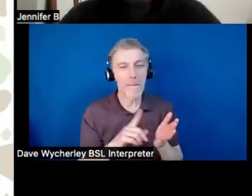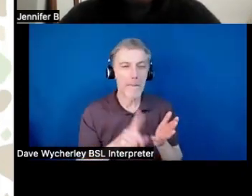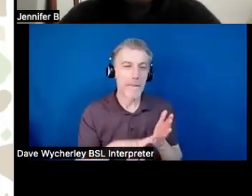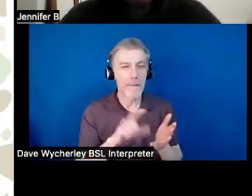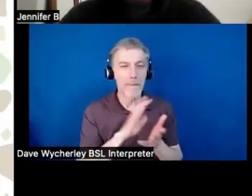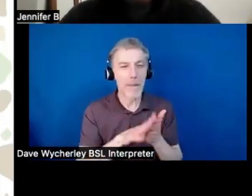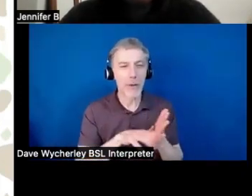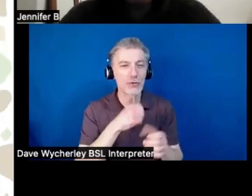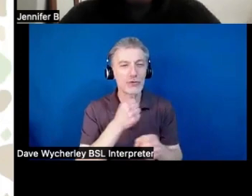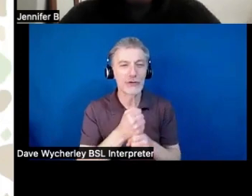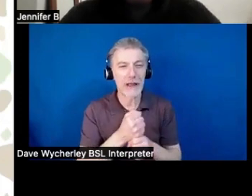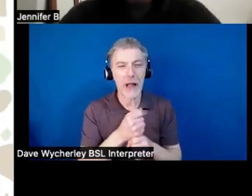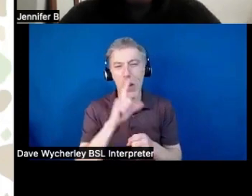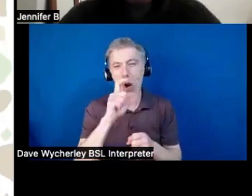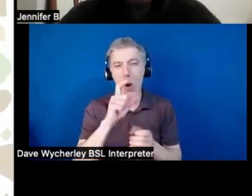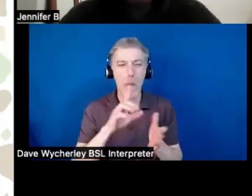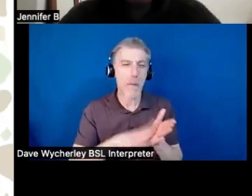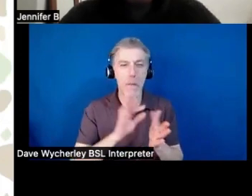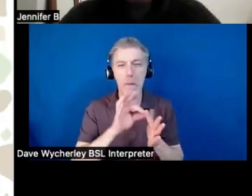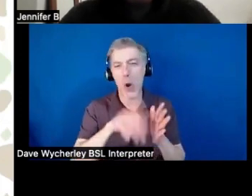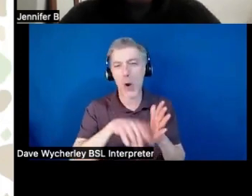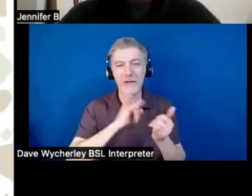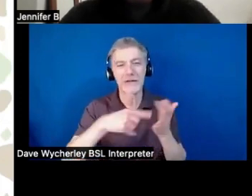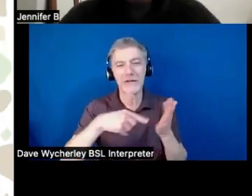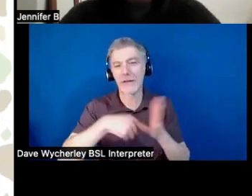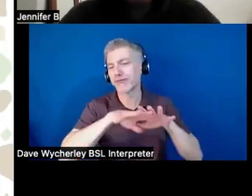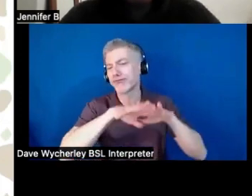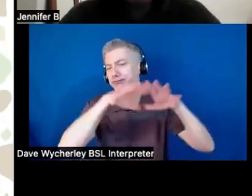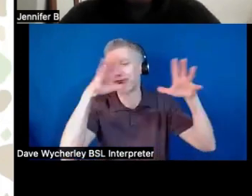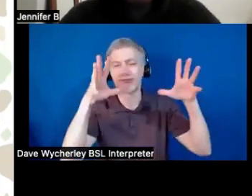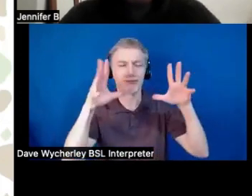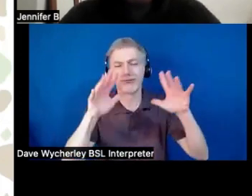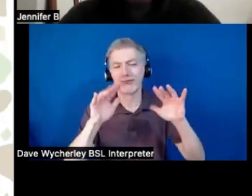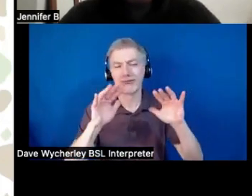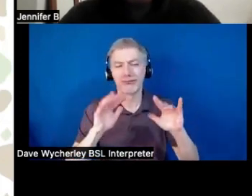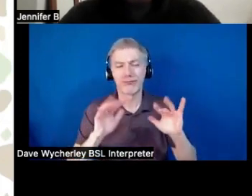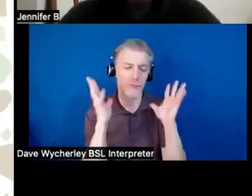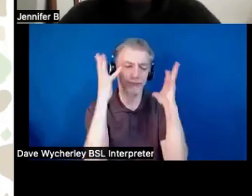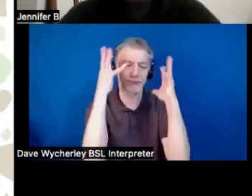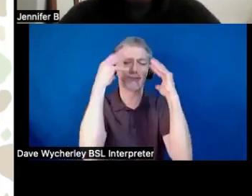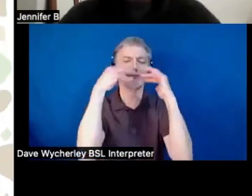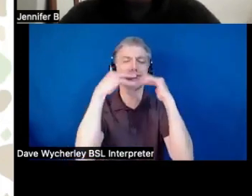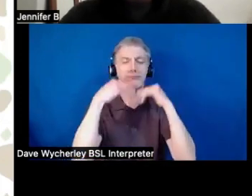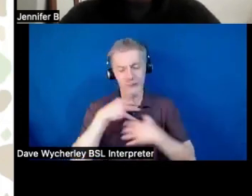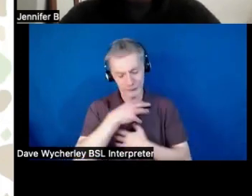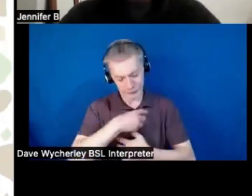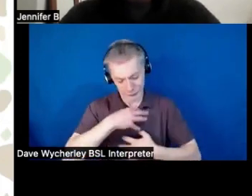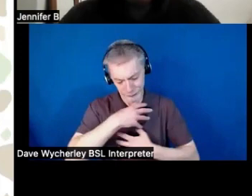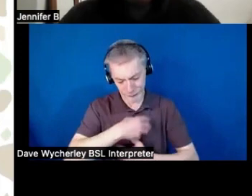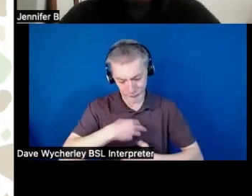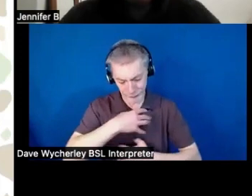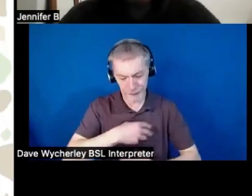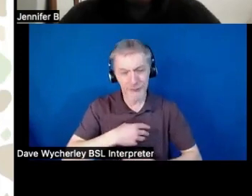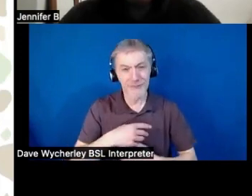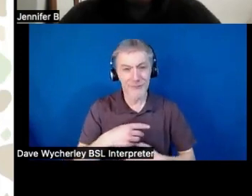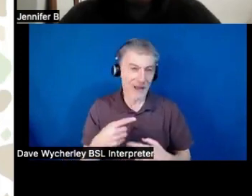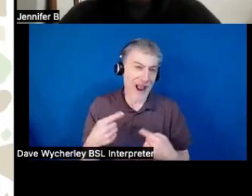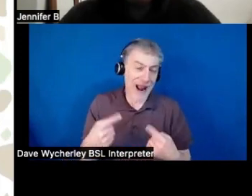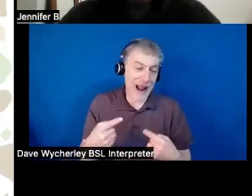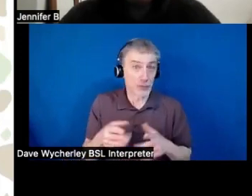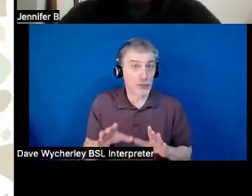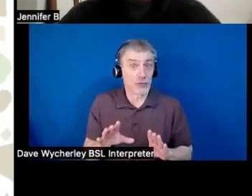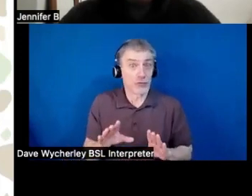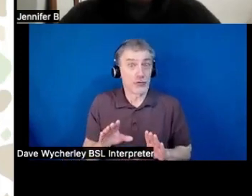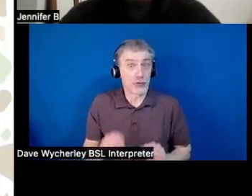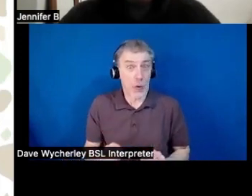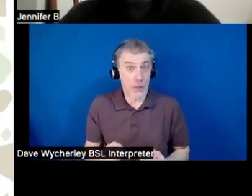composting. And so being able to have this acknowledgement, this embracing of the